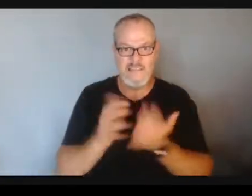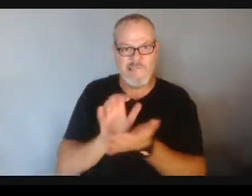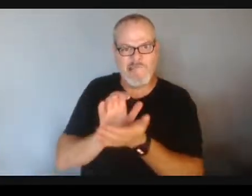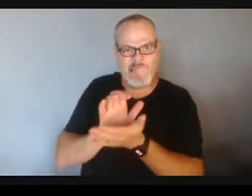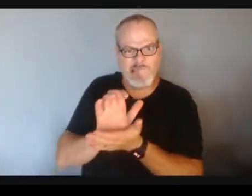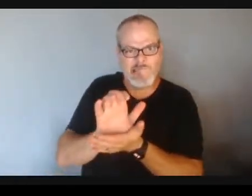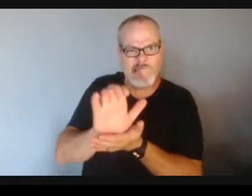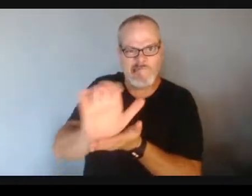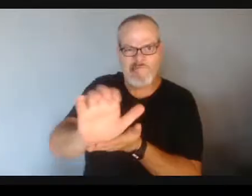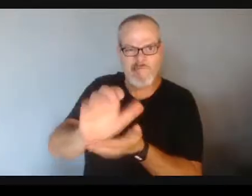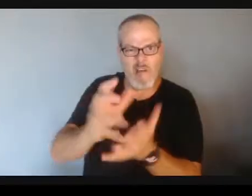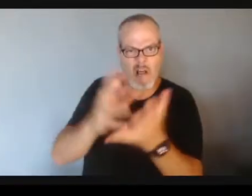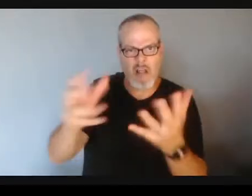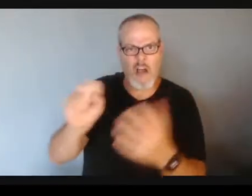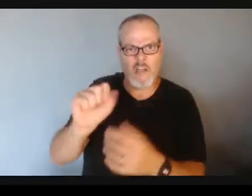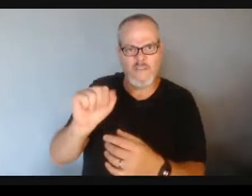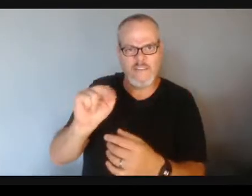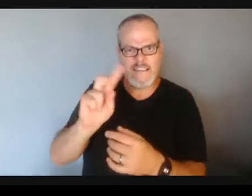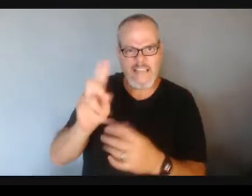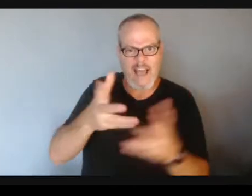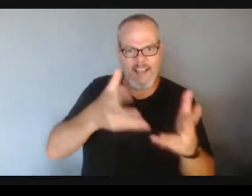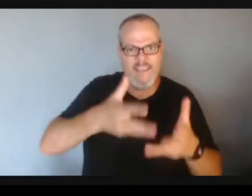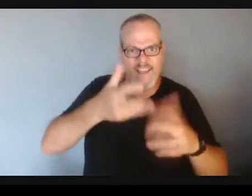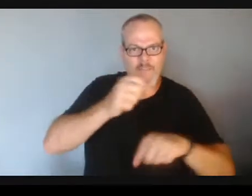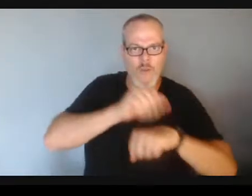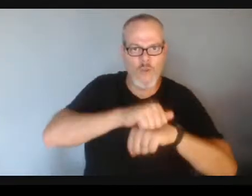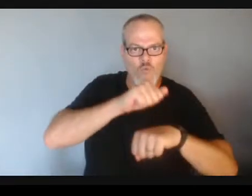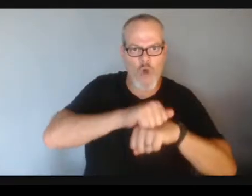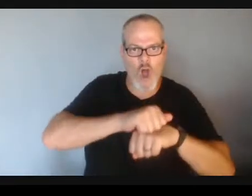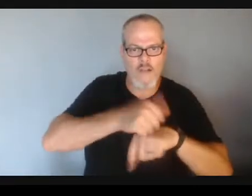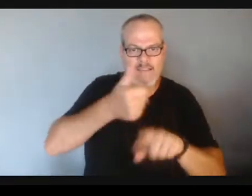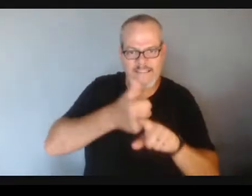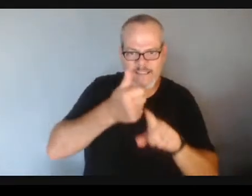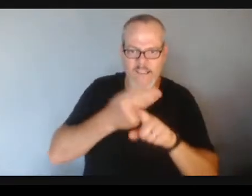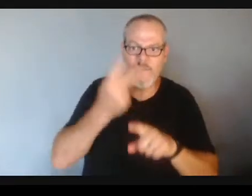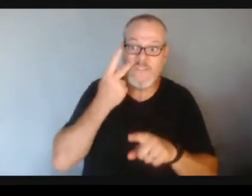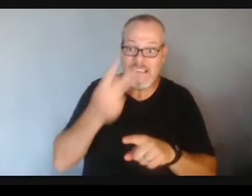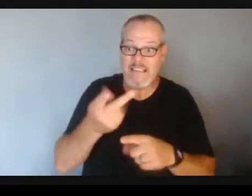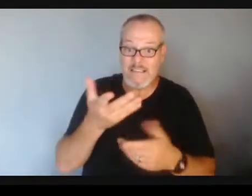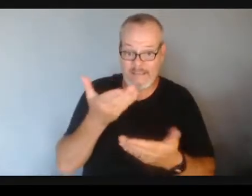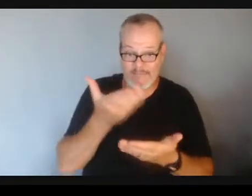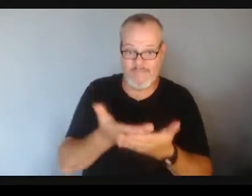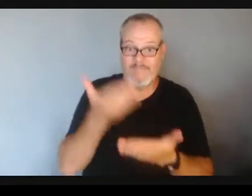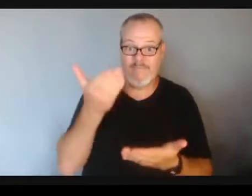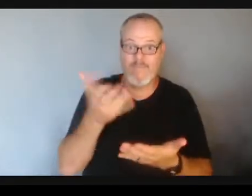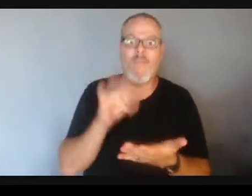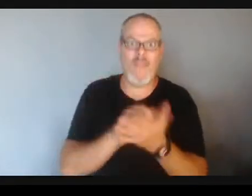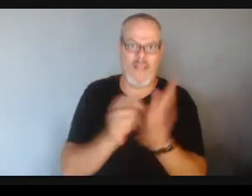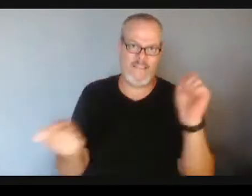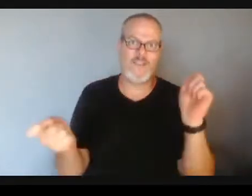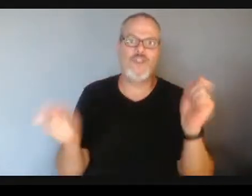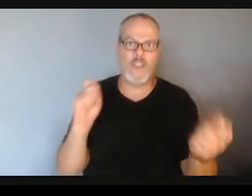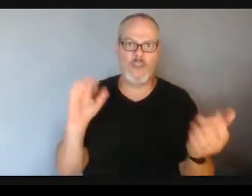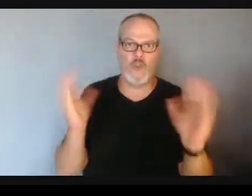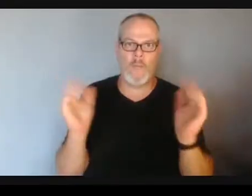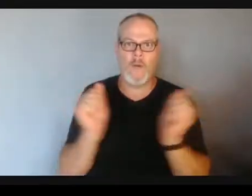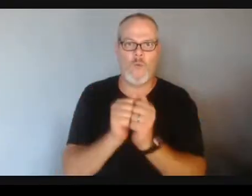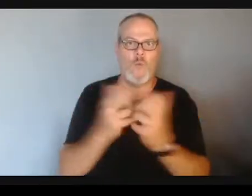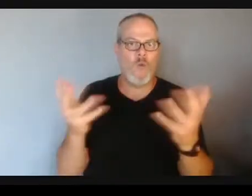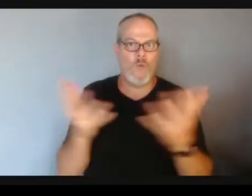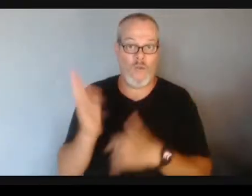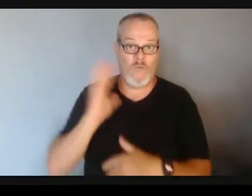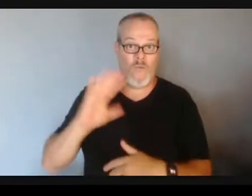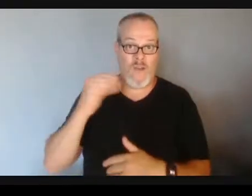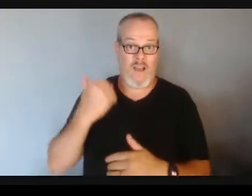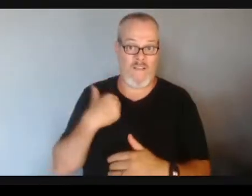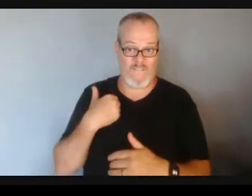sand, leaving more of the rock exposed. So that's a change from what it had been. And just wanted